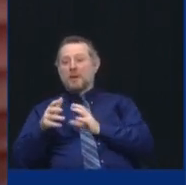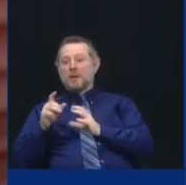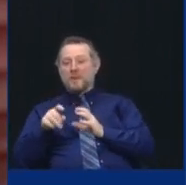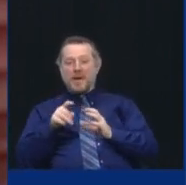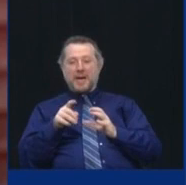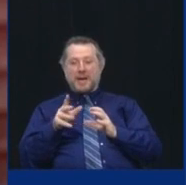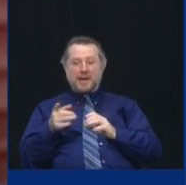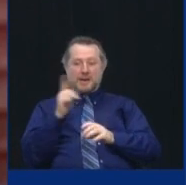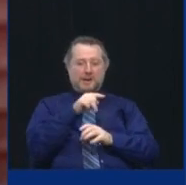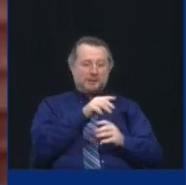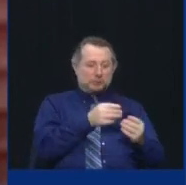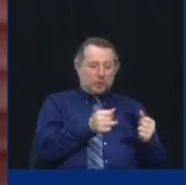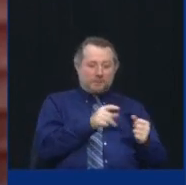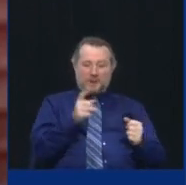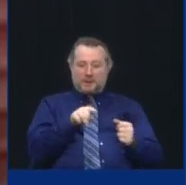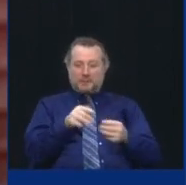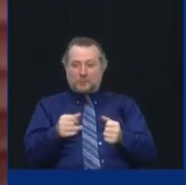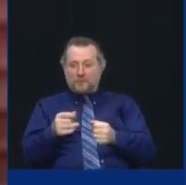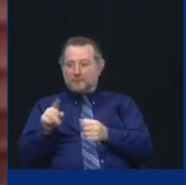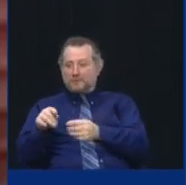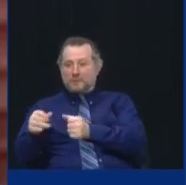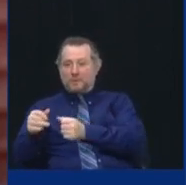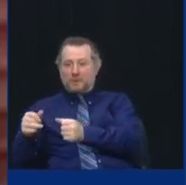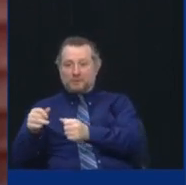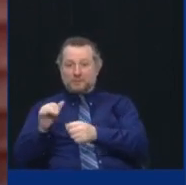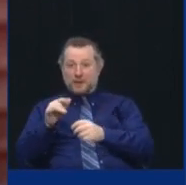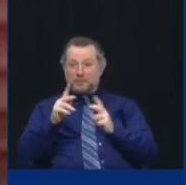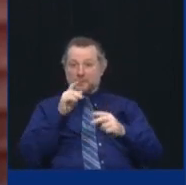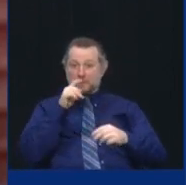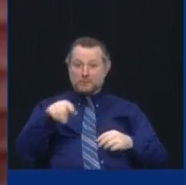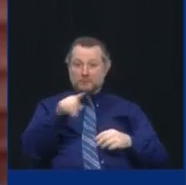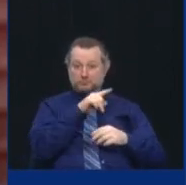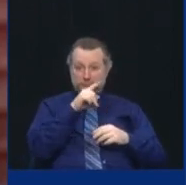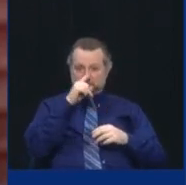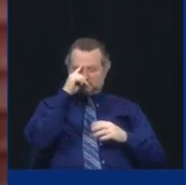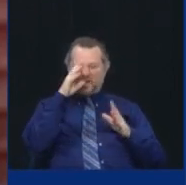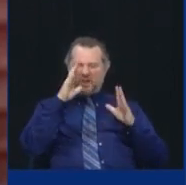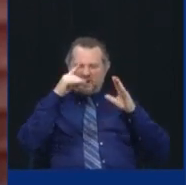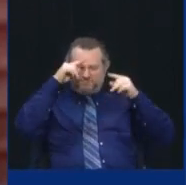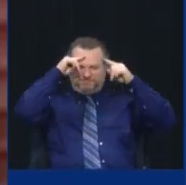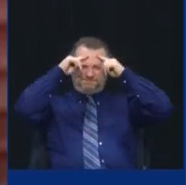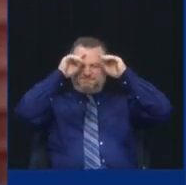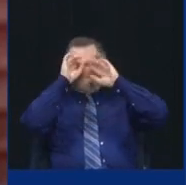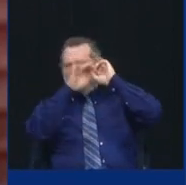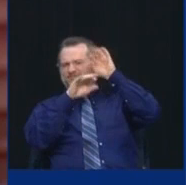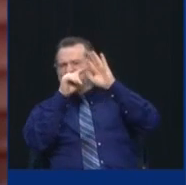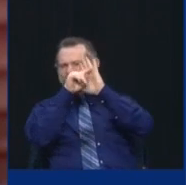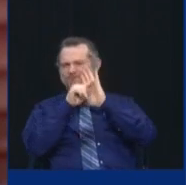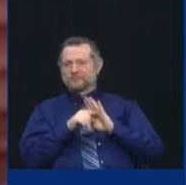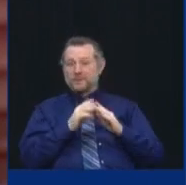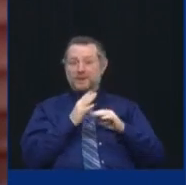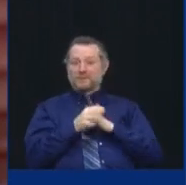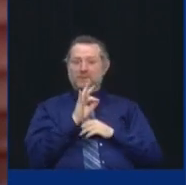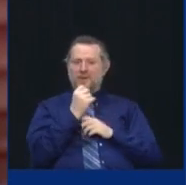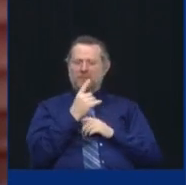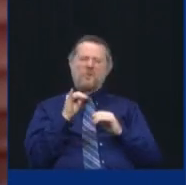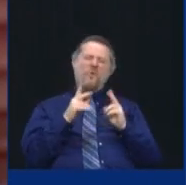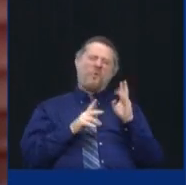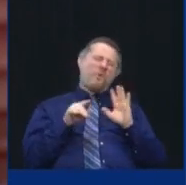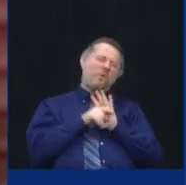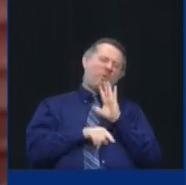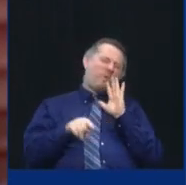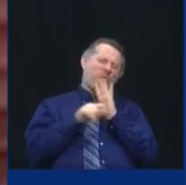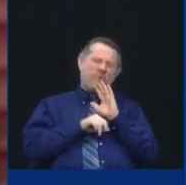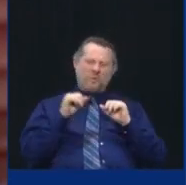York, because you have many doubters out there. You had doubters after 9/11, which I mentioned, but you have doubters today.